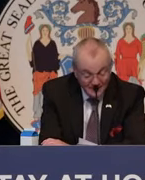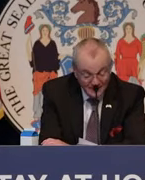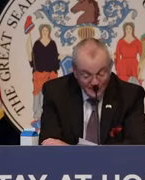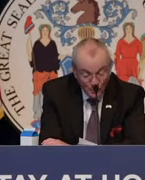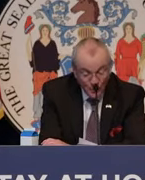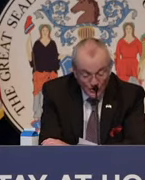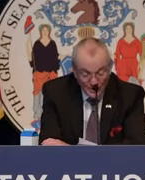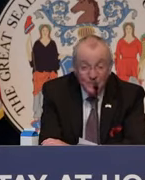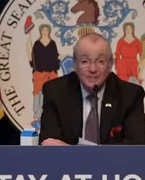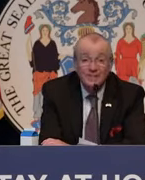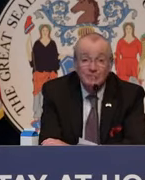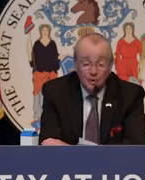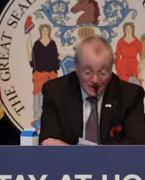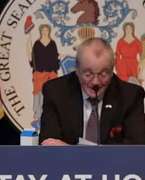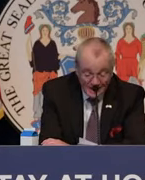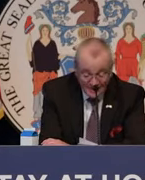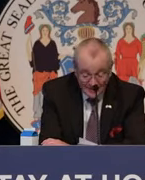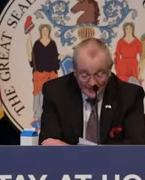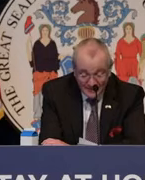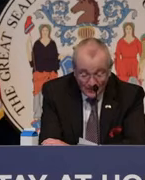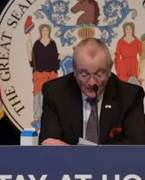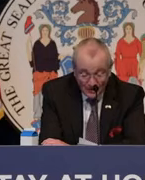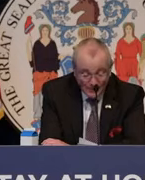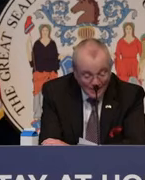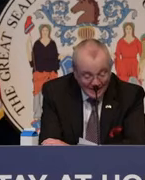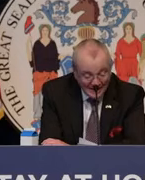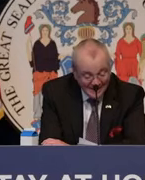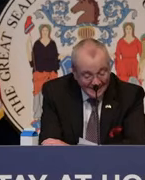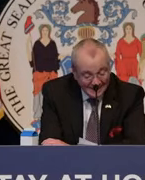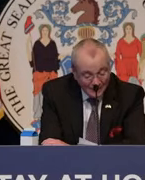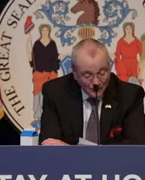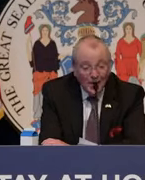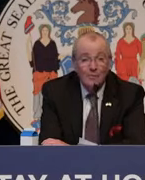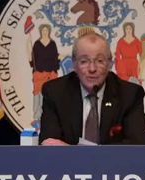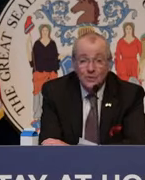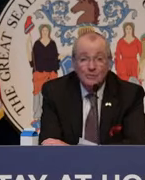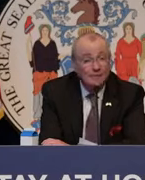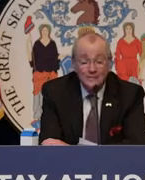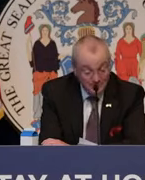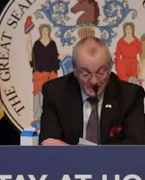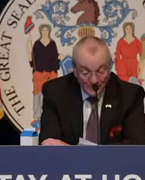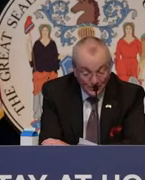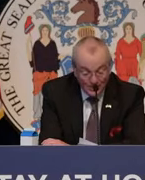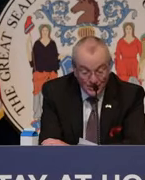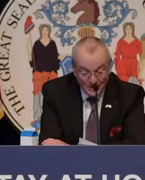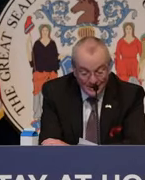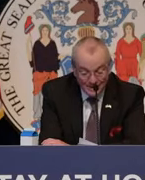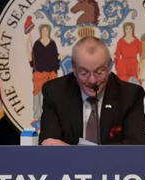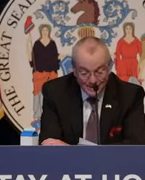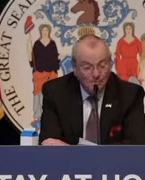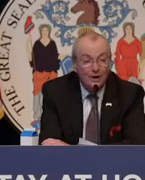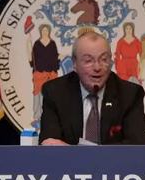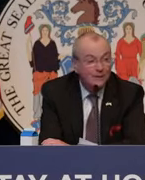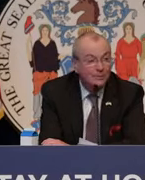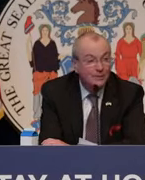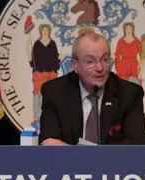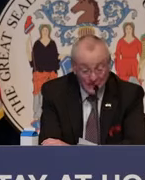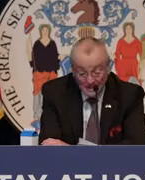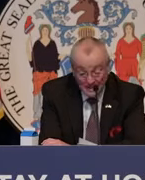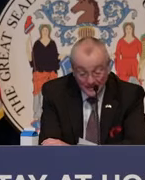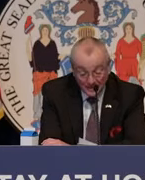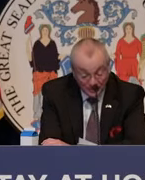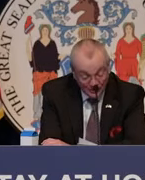in Woodridge, Bergen County, and was known to many as Tom, which was a relief to me because I'm not sure how many times in a row I could have